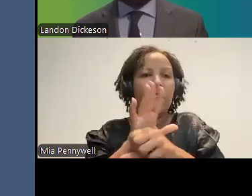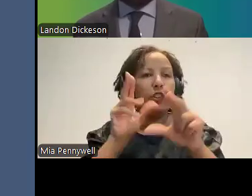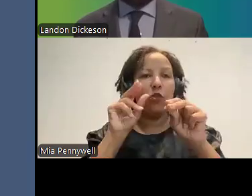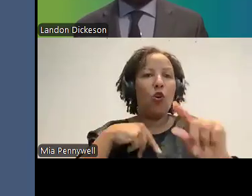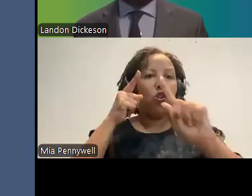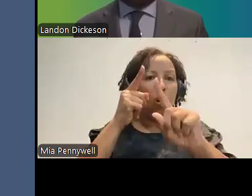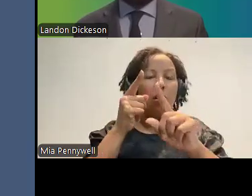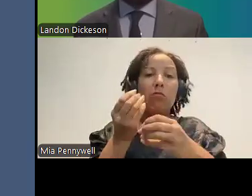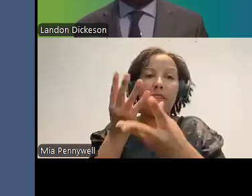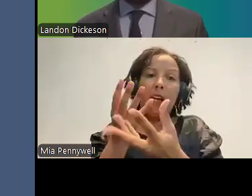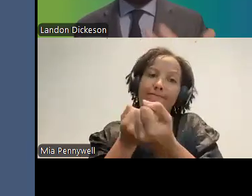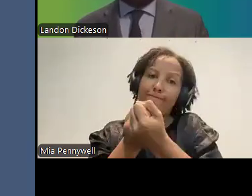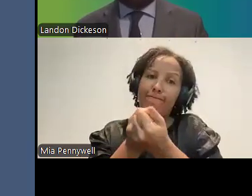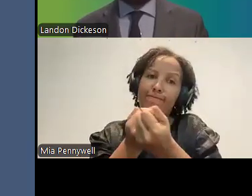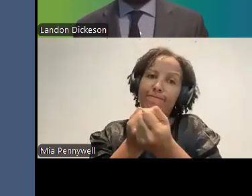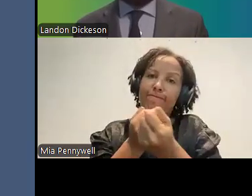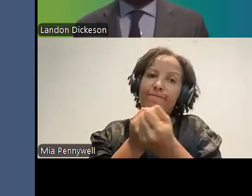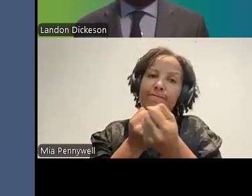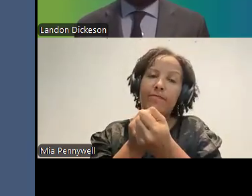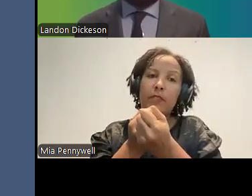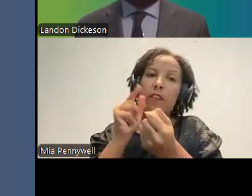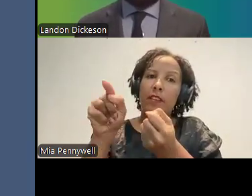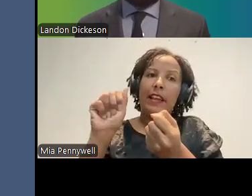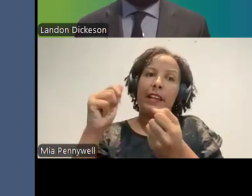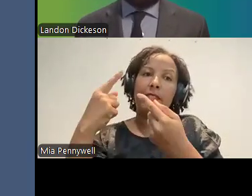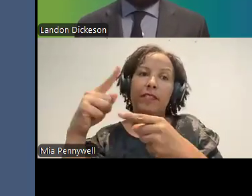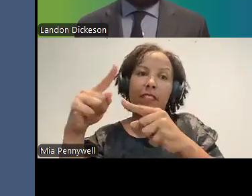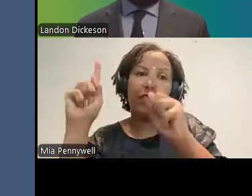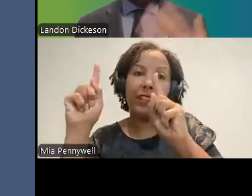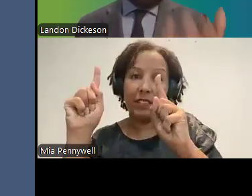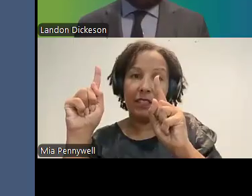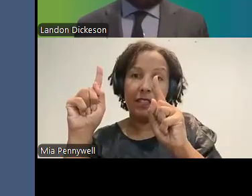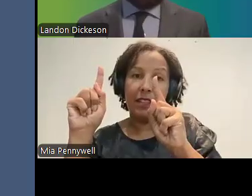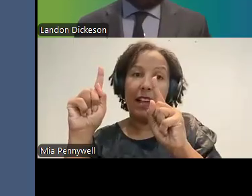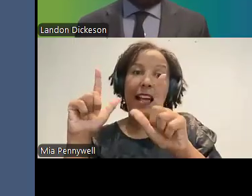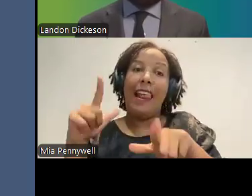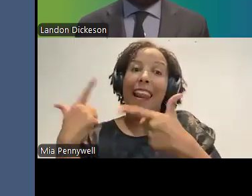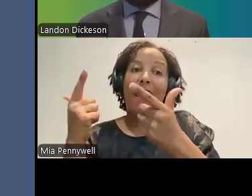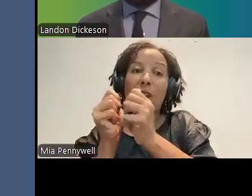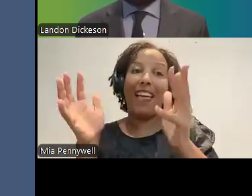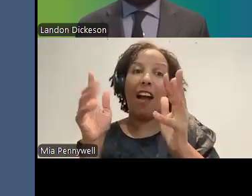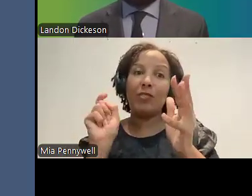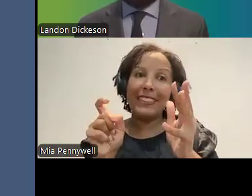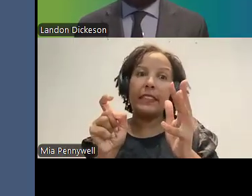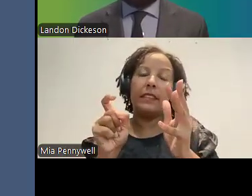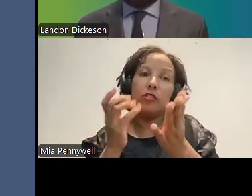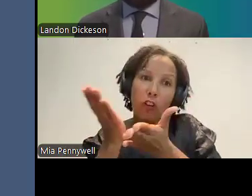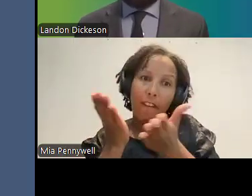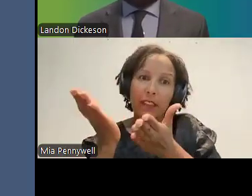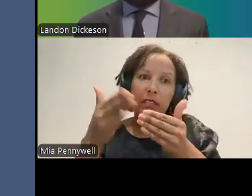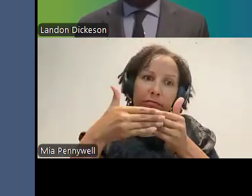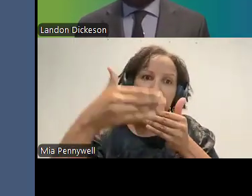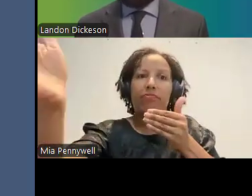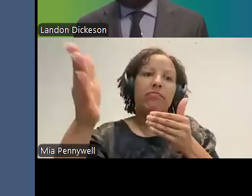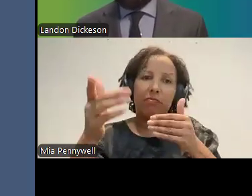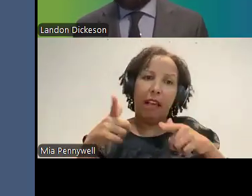full and productive life without requiring continued services. So here's my list of references, which I'll leave up, and then I'll turn